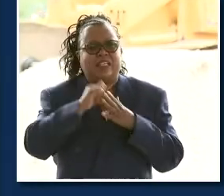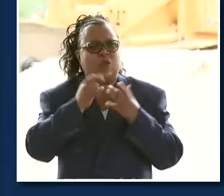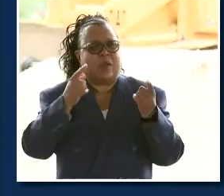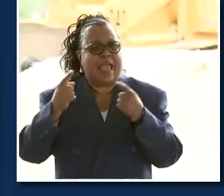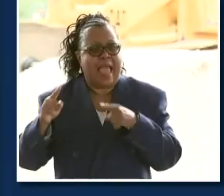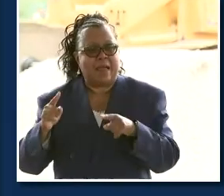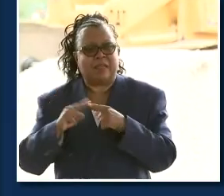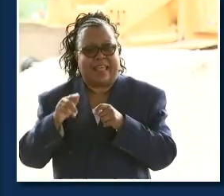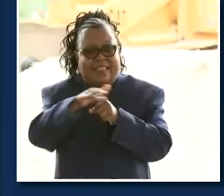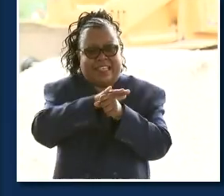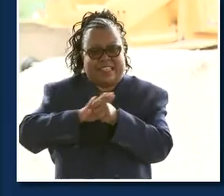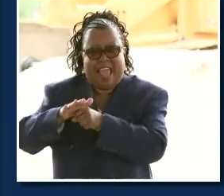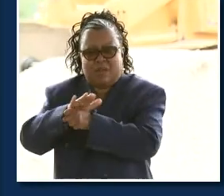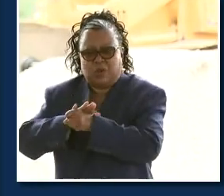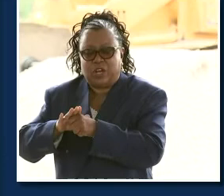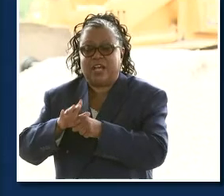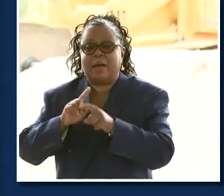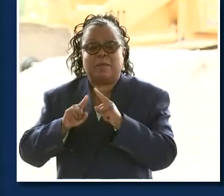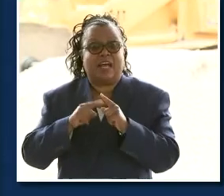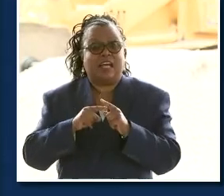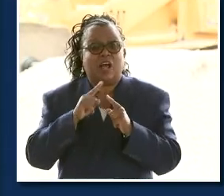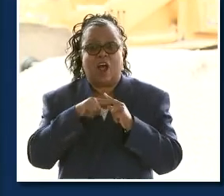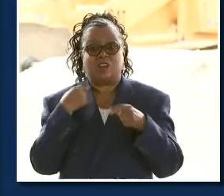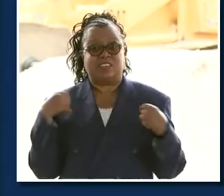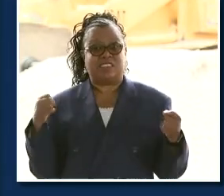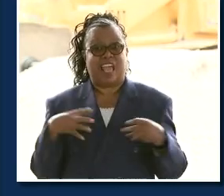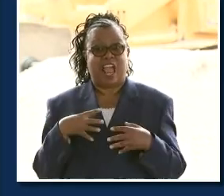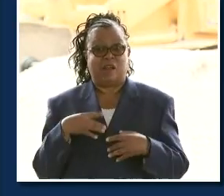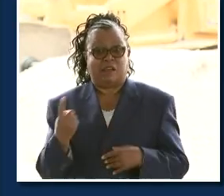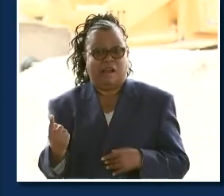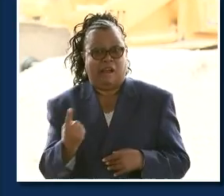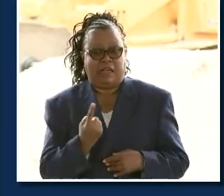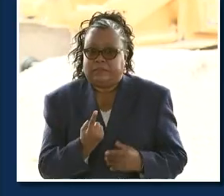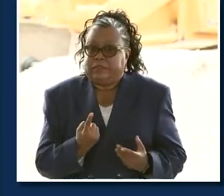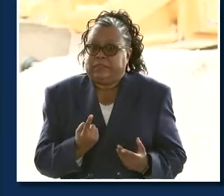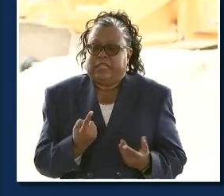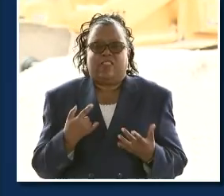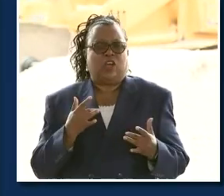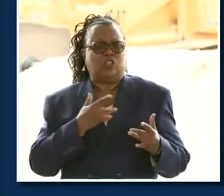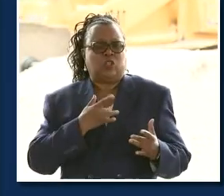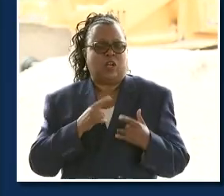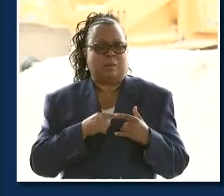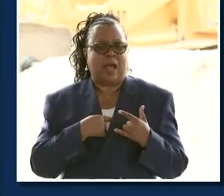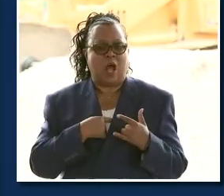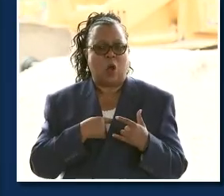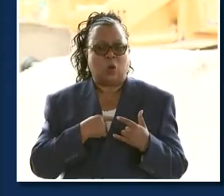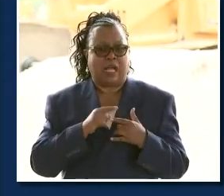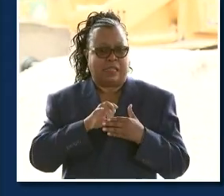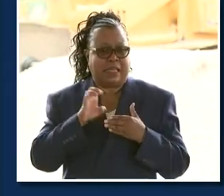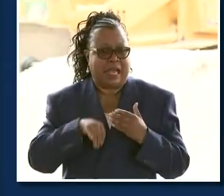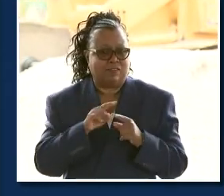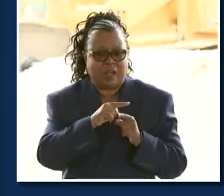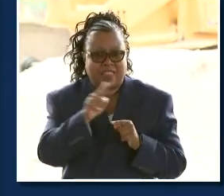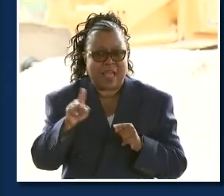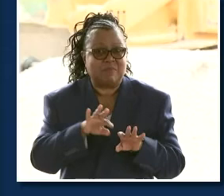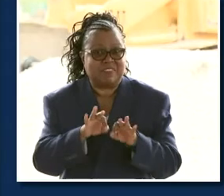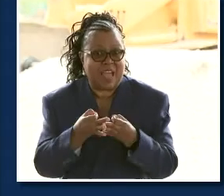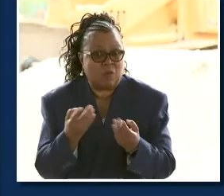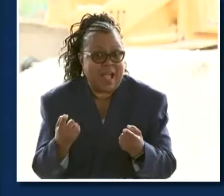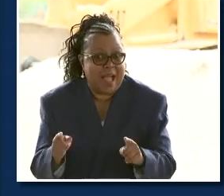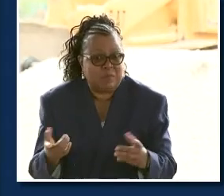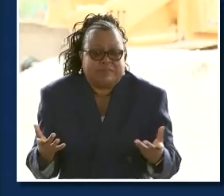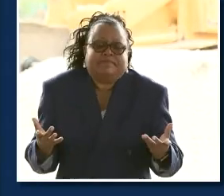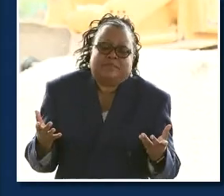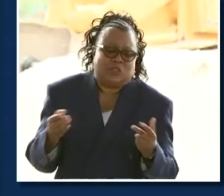happening in the neighborhoods, but are too fearful to come forward. They're concerned about the consequences for them or their family.